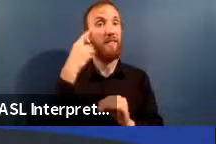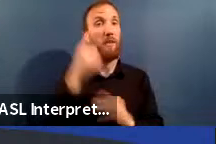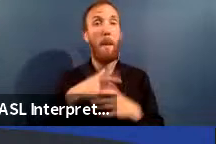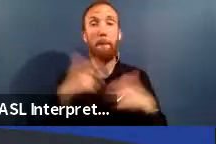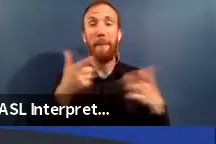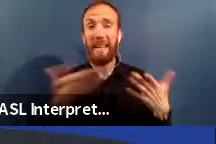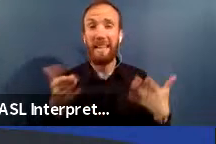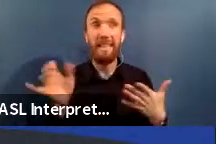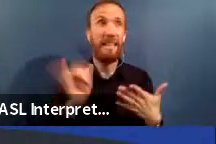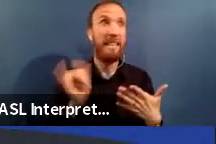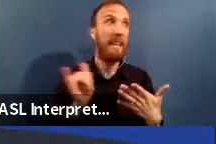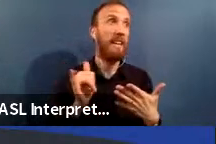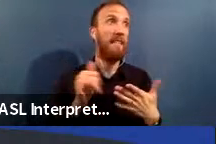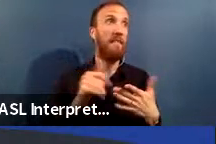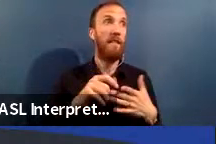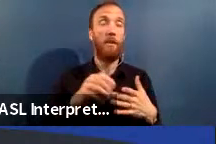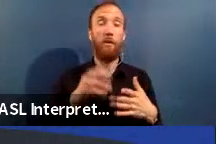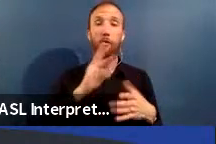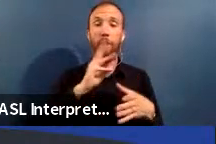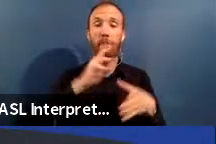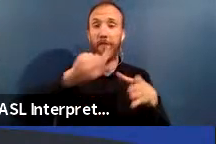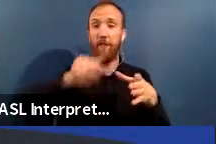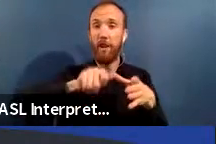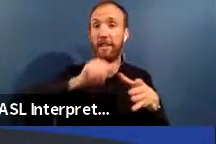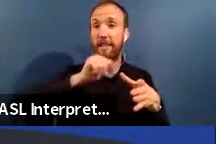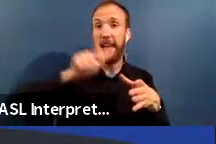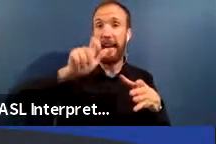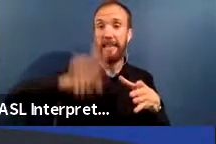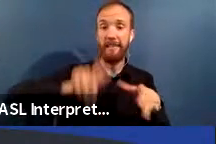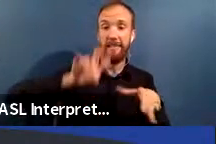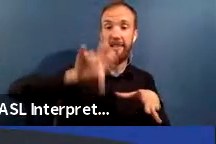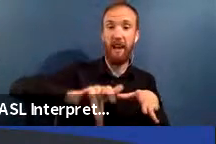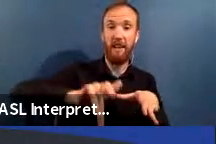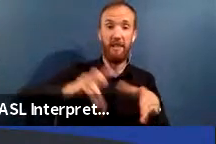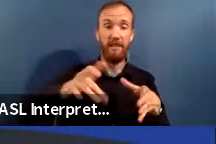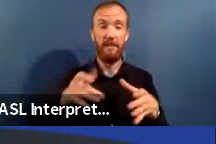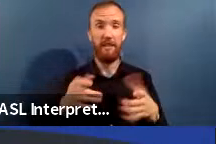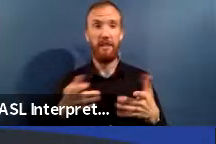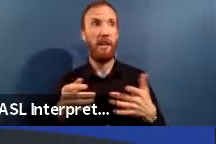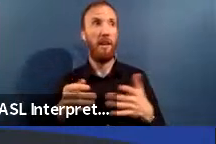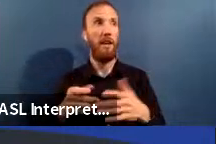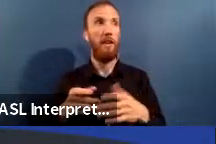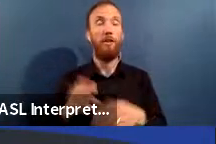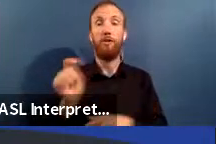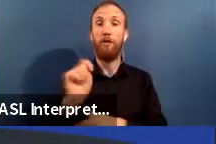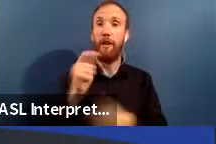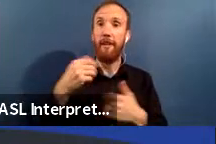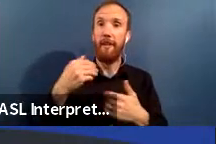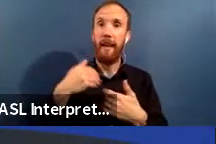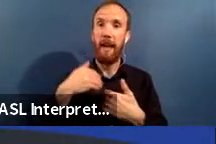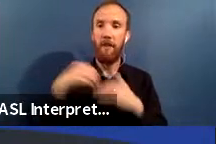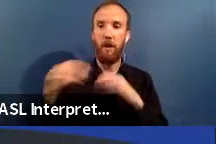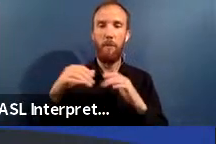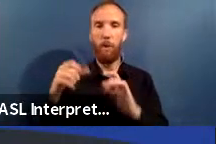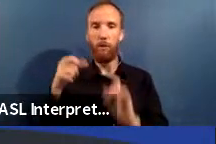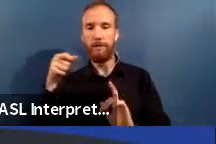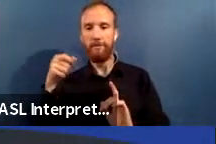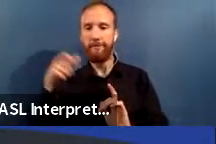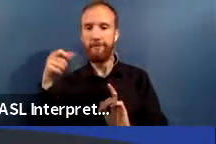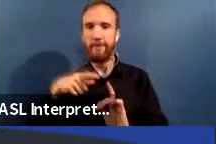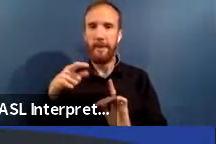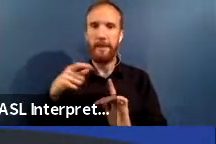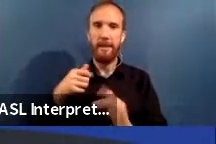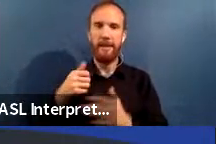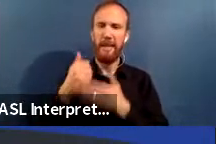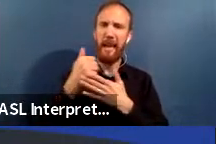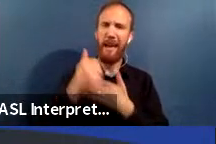hands-free faucets, automatic soap dispensers, toilets with motion detectors to help improve sanitation.